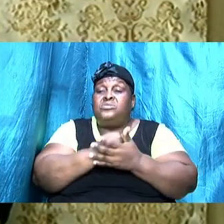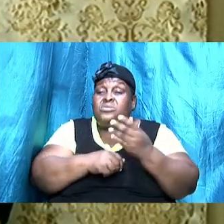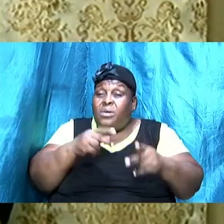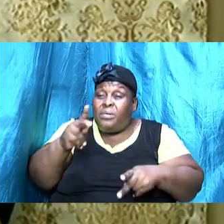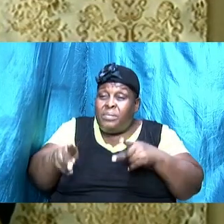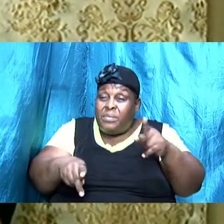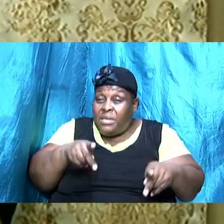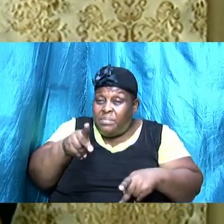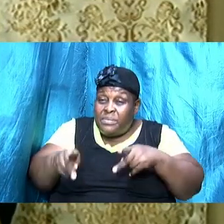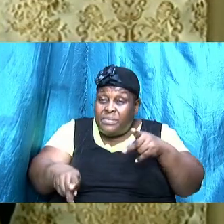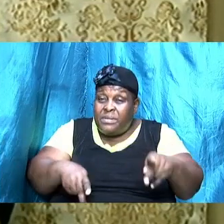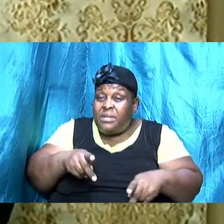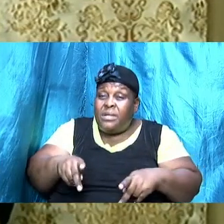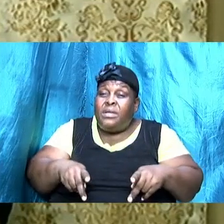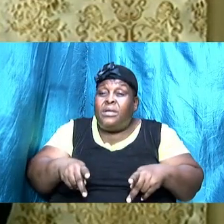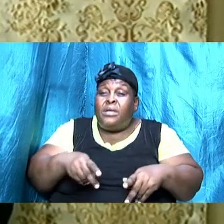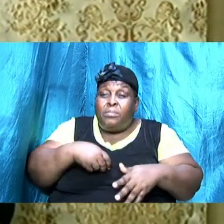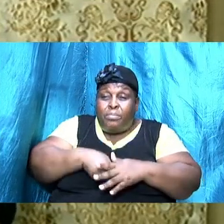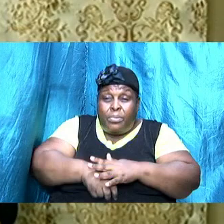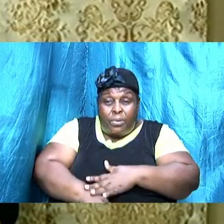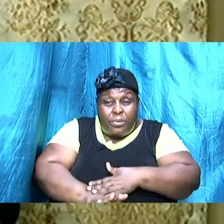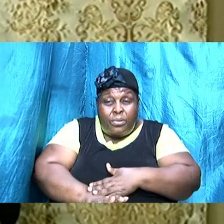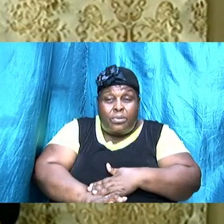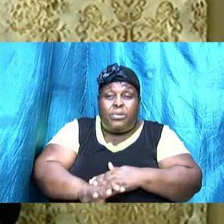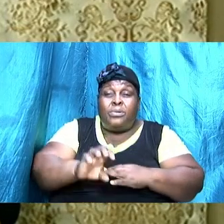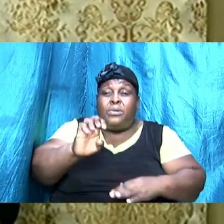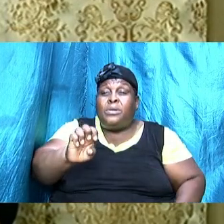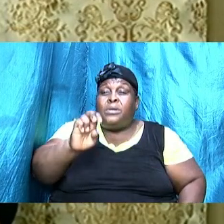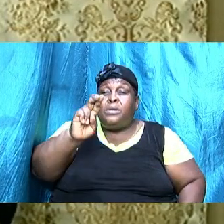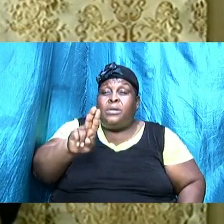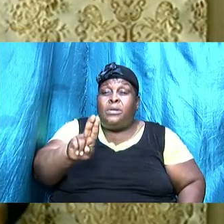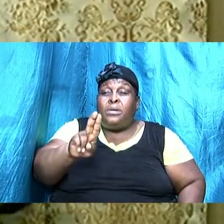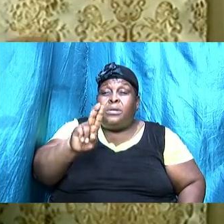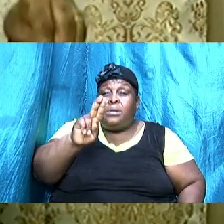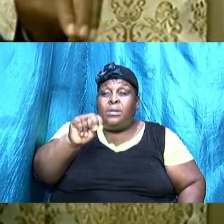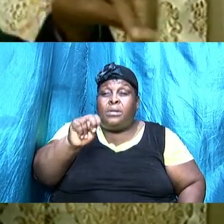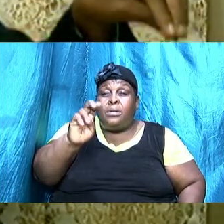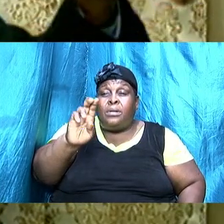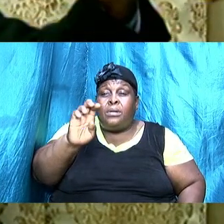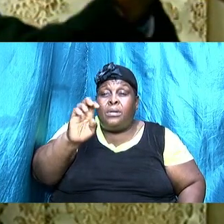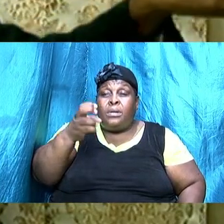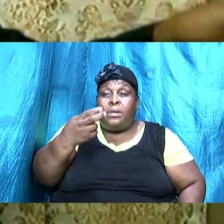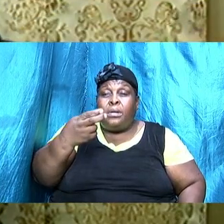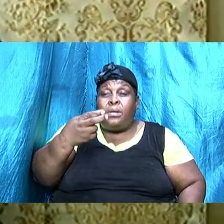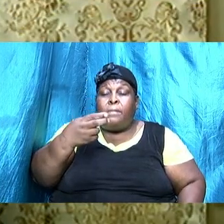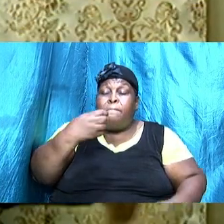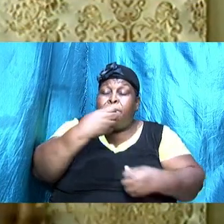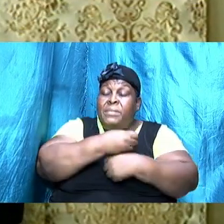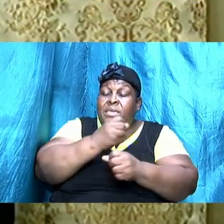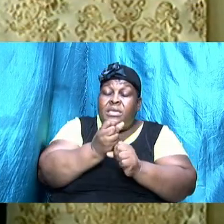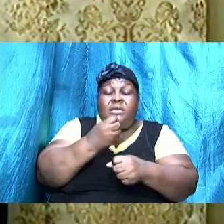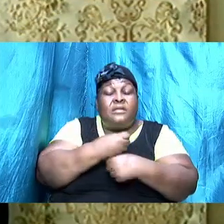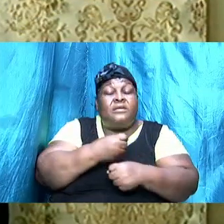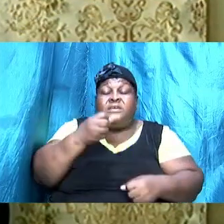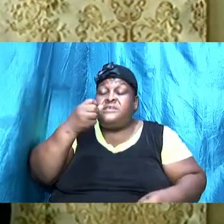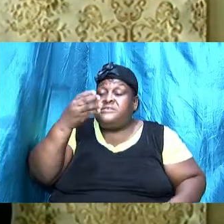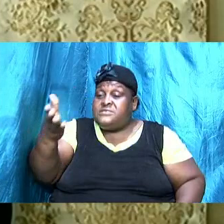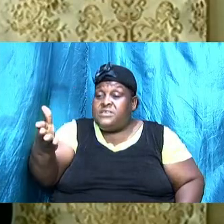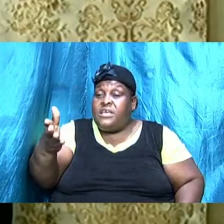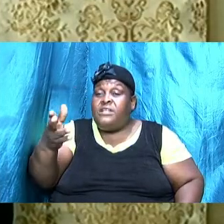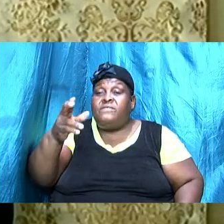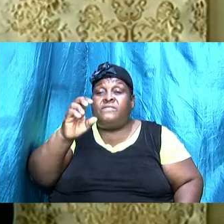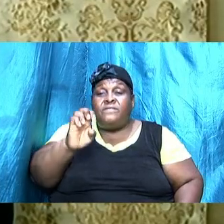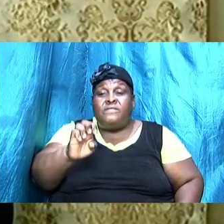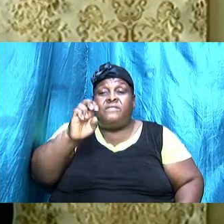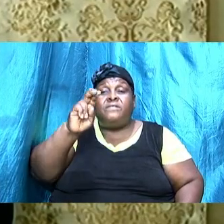people born eunuch, some people men made them eunuch,